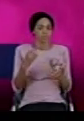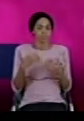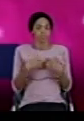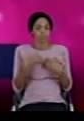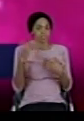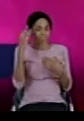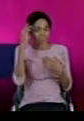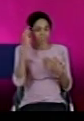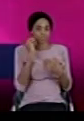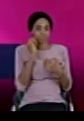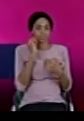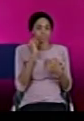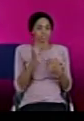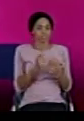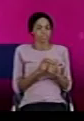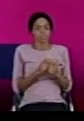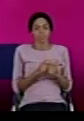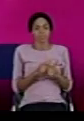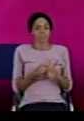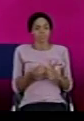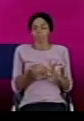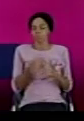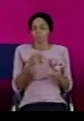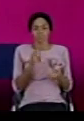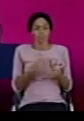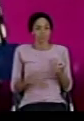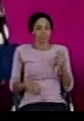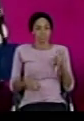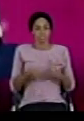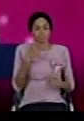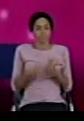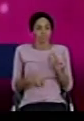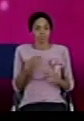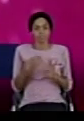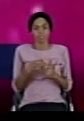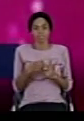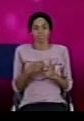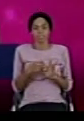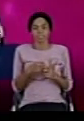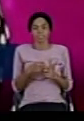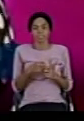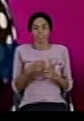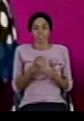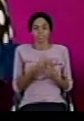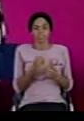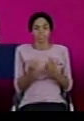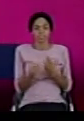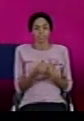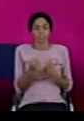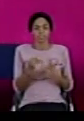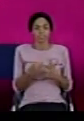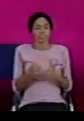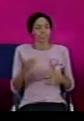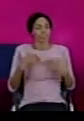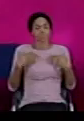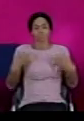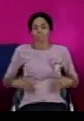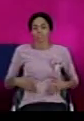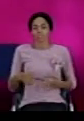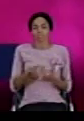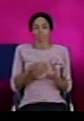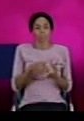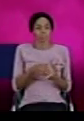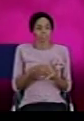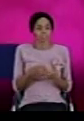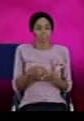experiencing terrible situation in my life. My leg was like pulling out. I was having body weakness, general weakness of the body. In